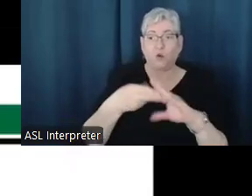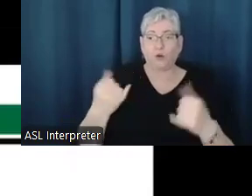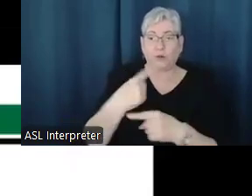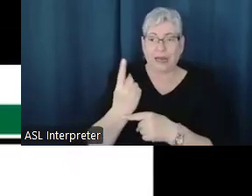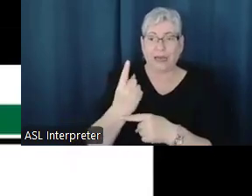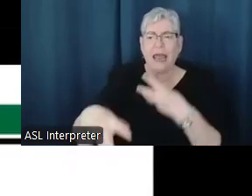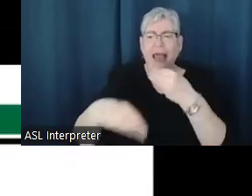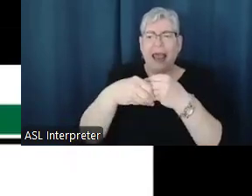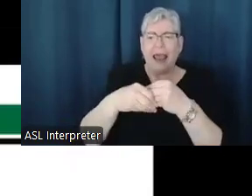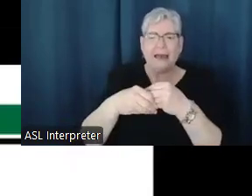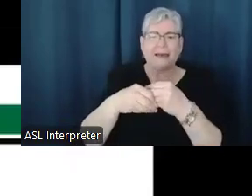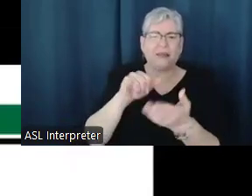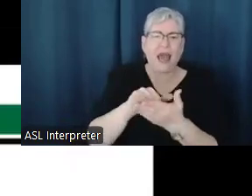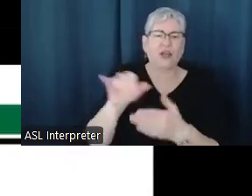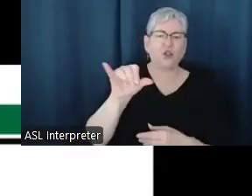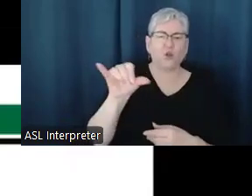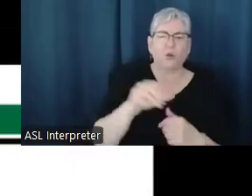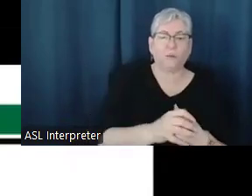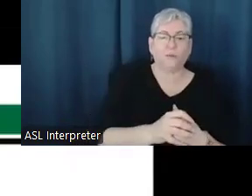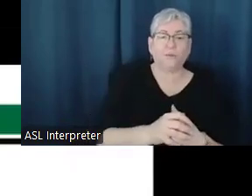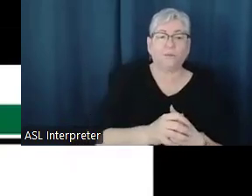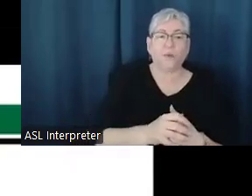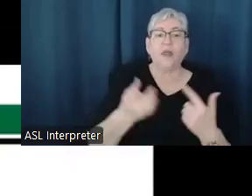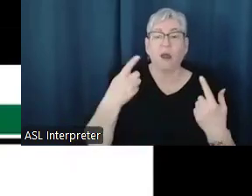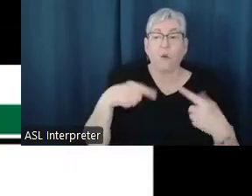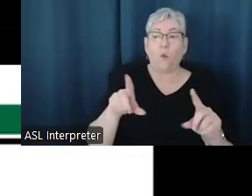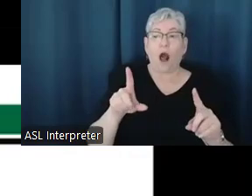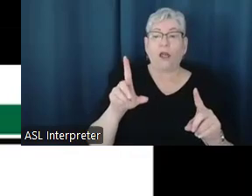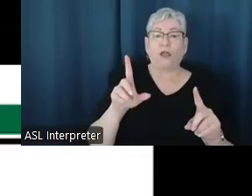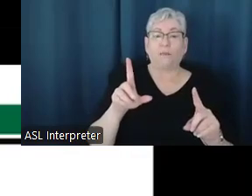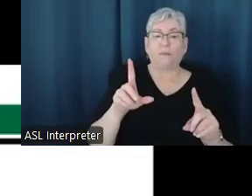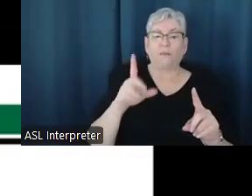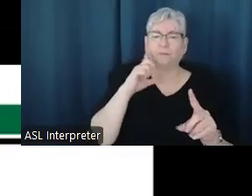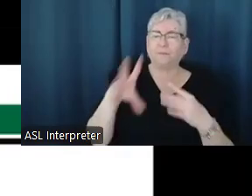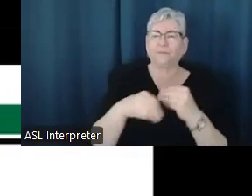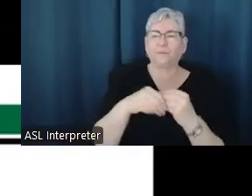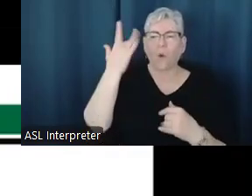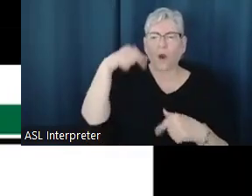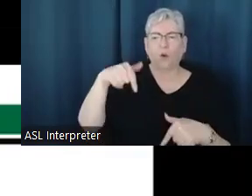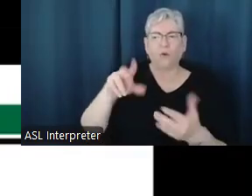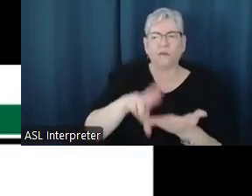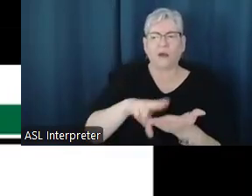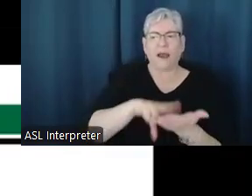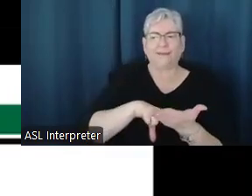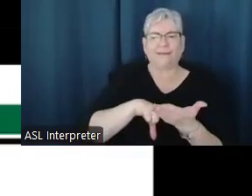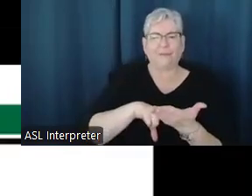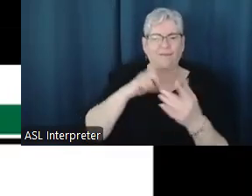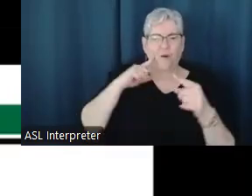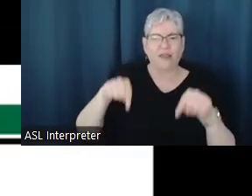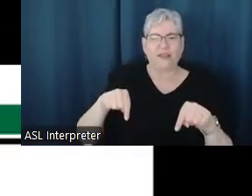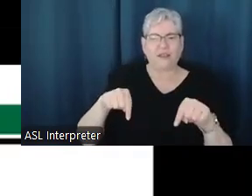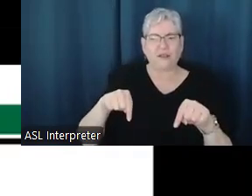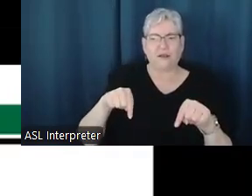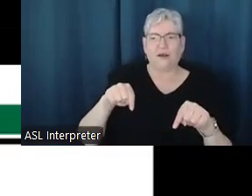that too. And then while you're there, add in why you signed up for this webinar and what you hope to get out of it. We